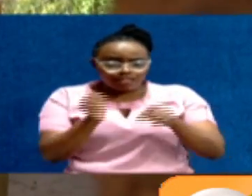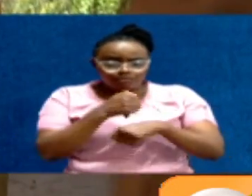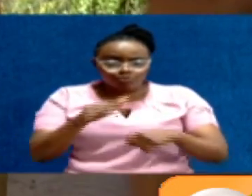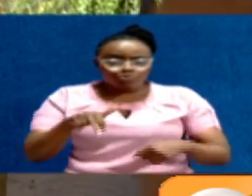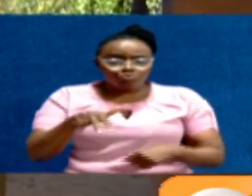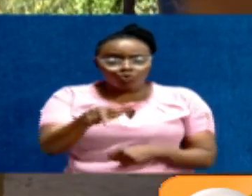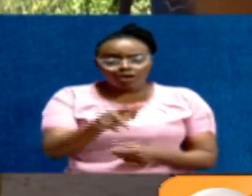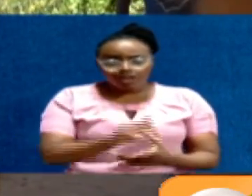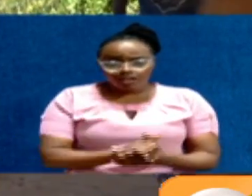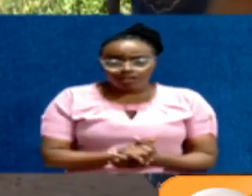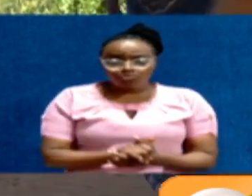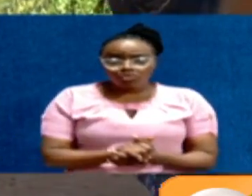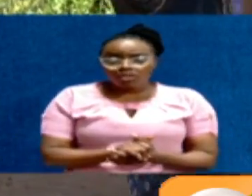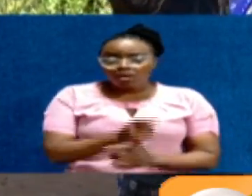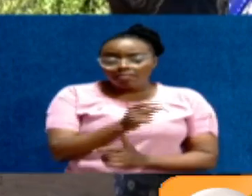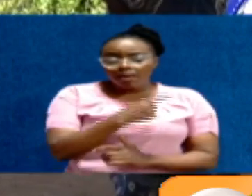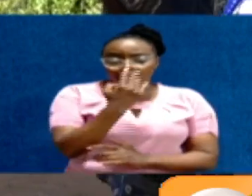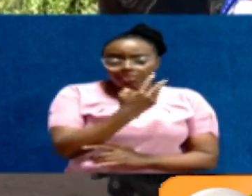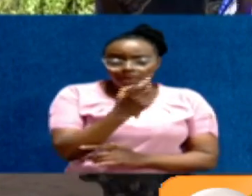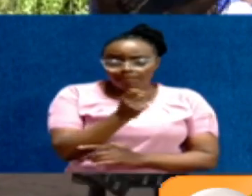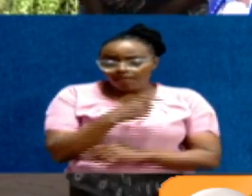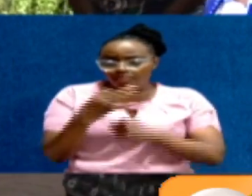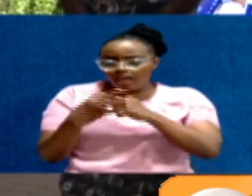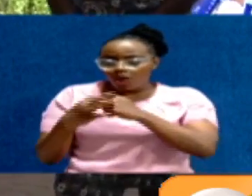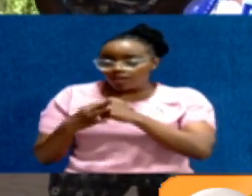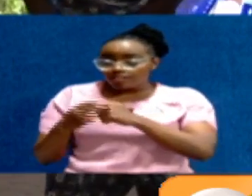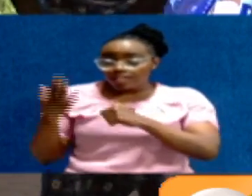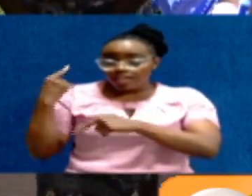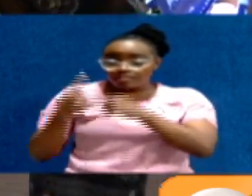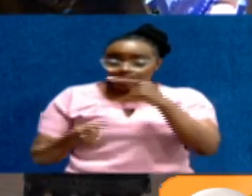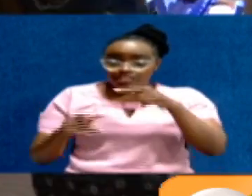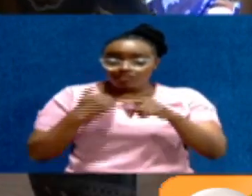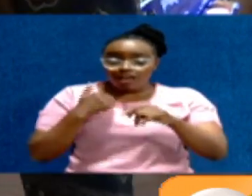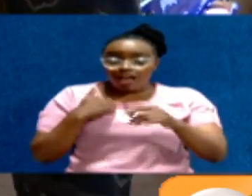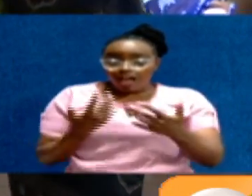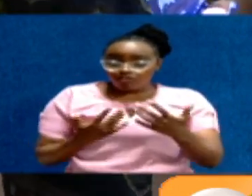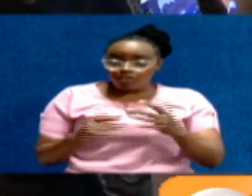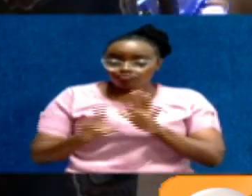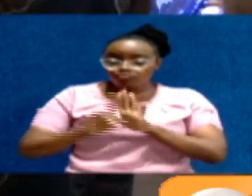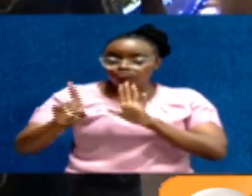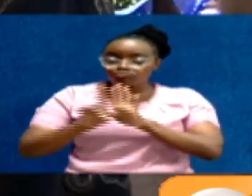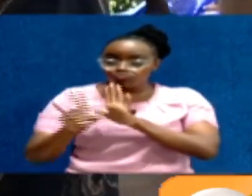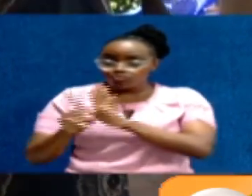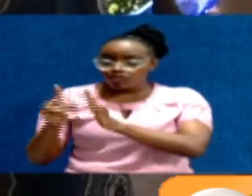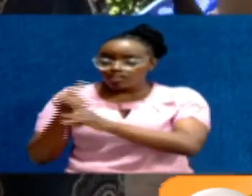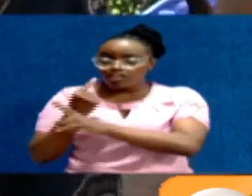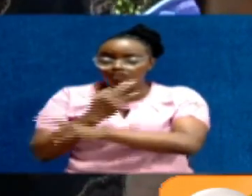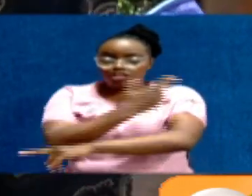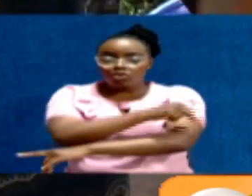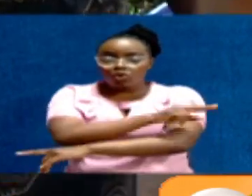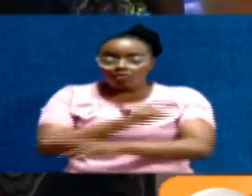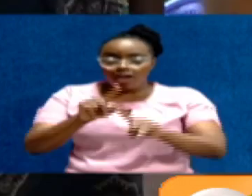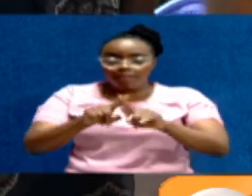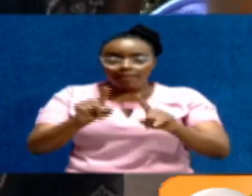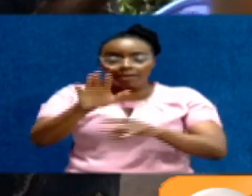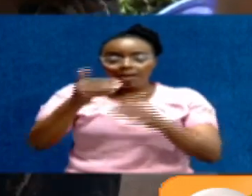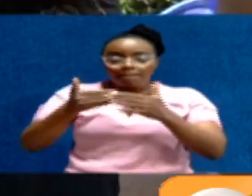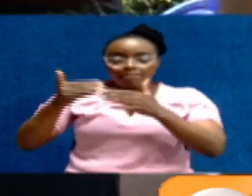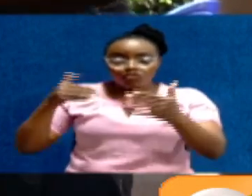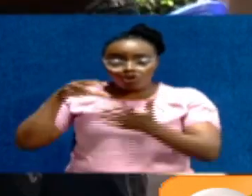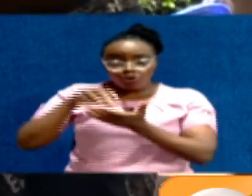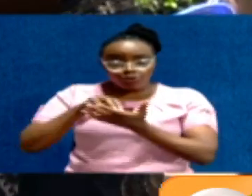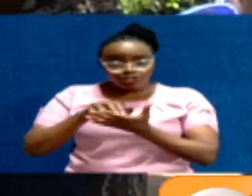kutembea. Between April and August last year, she has made several visits to different hospitals, but because of her